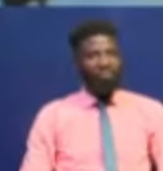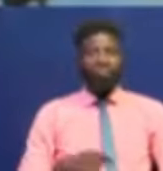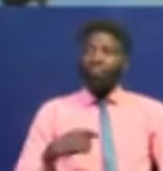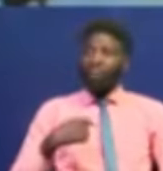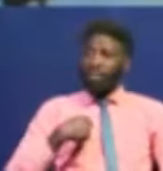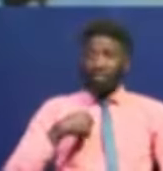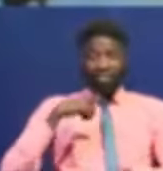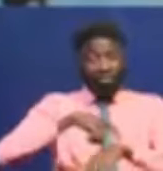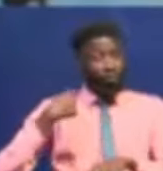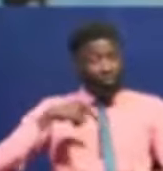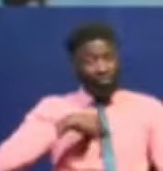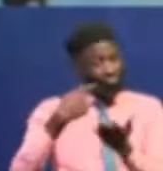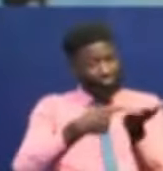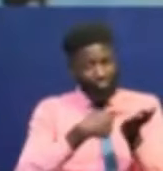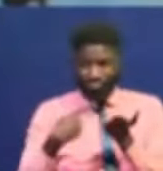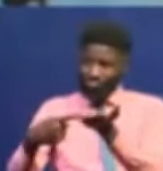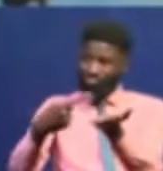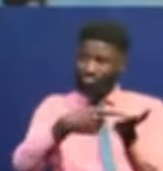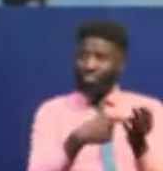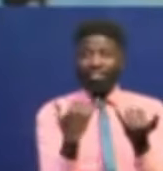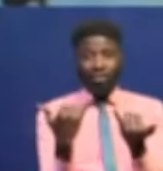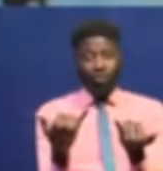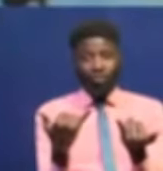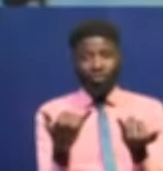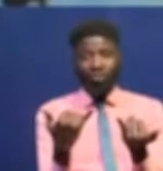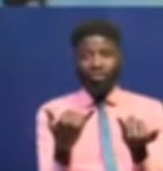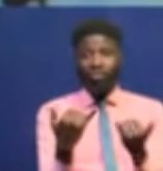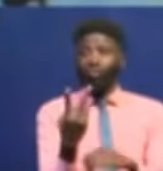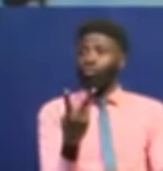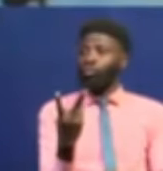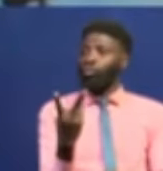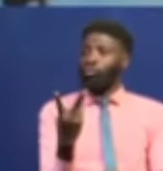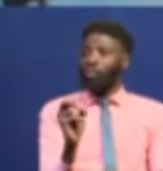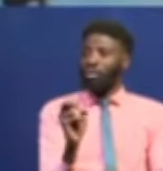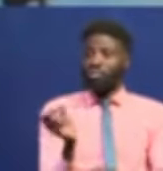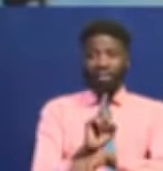in this conversation, which is now 20 minutes in,